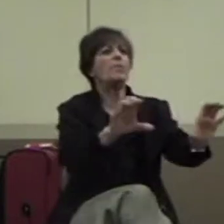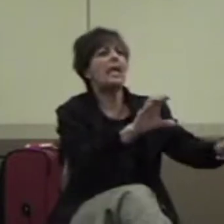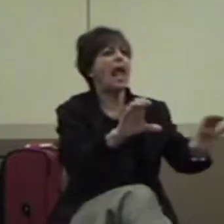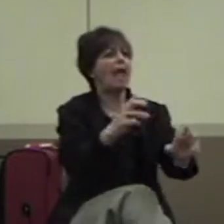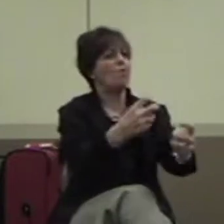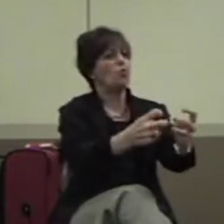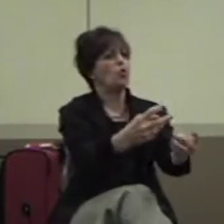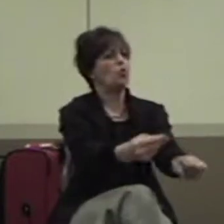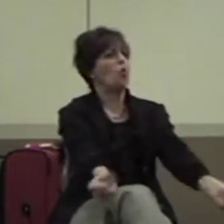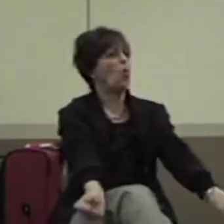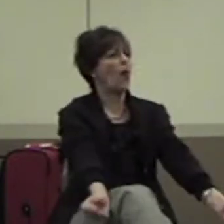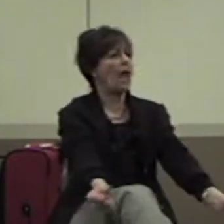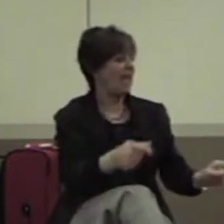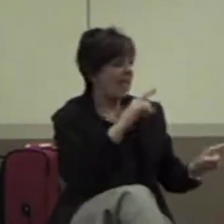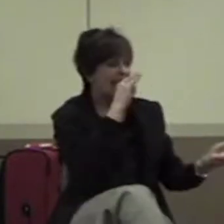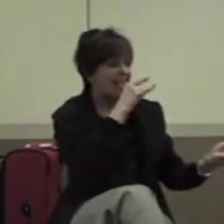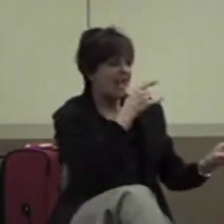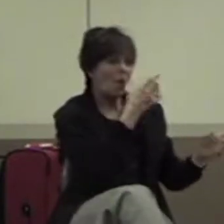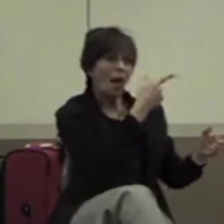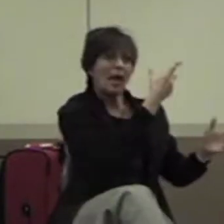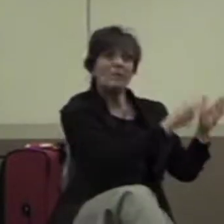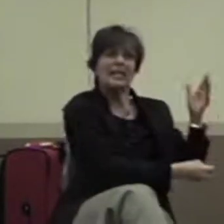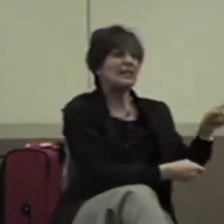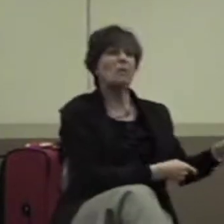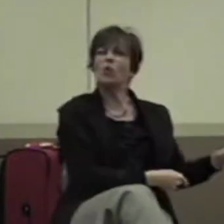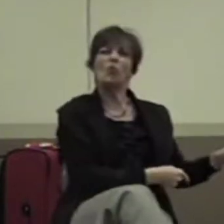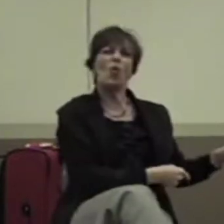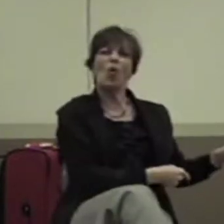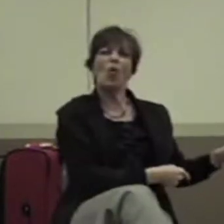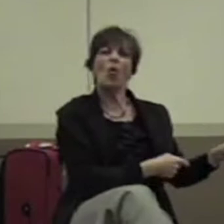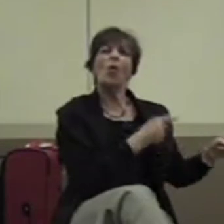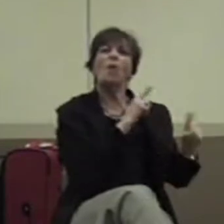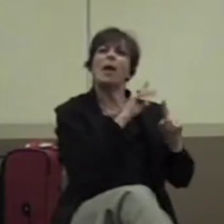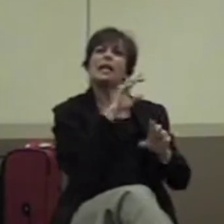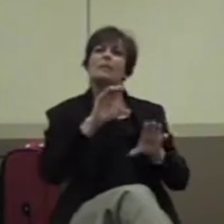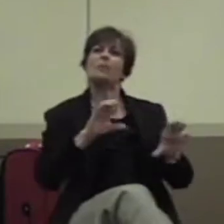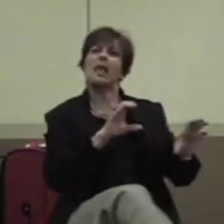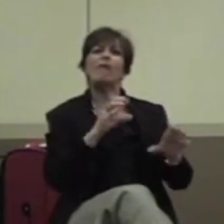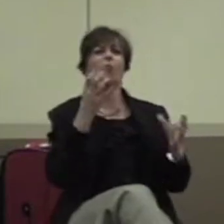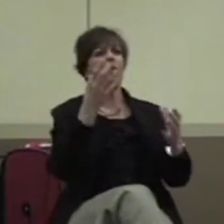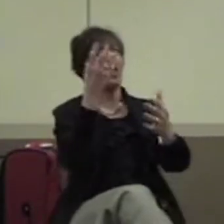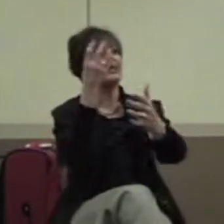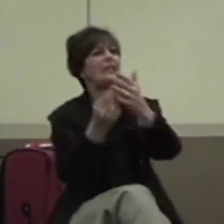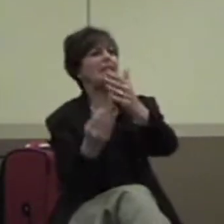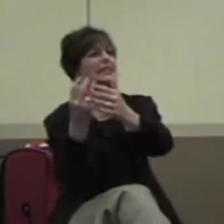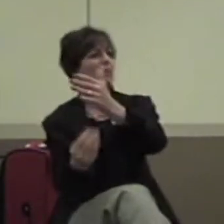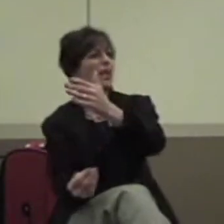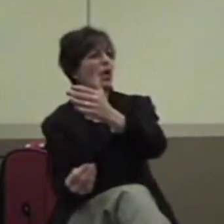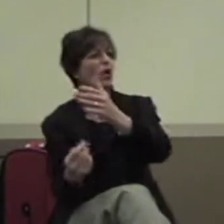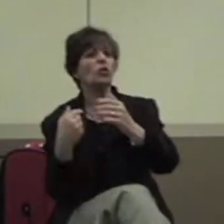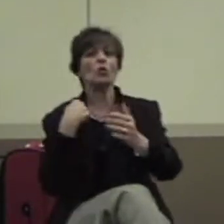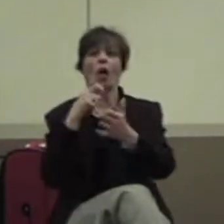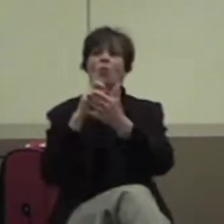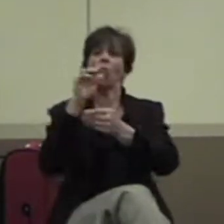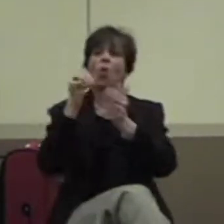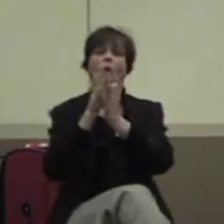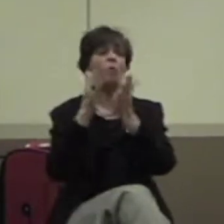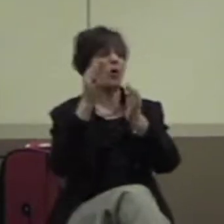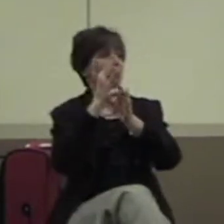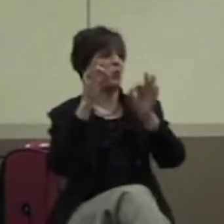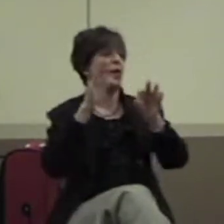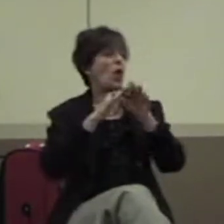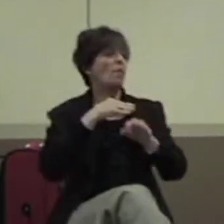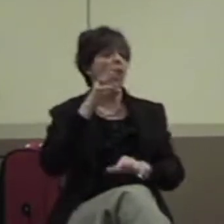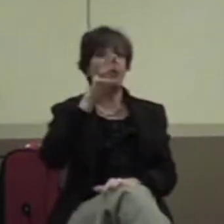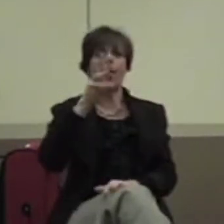go away, not the kid. We don't really want that kid to disappear. We just want that behavior to disappear. So I wrote a whole book that's